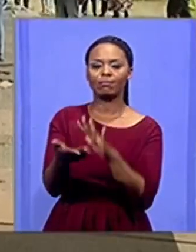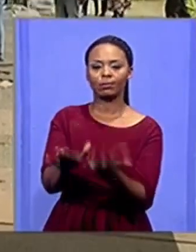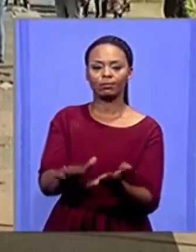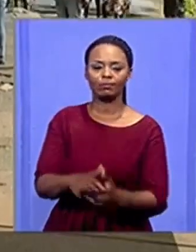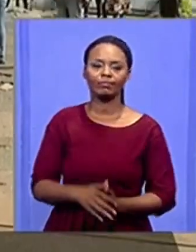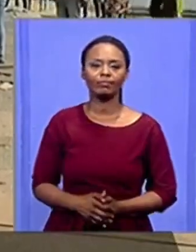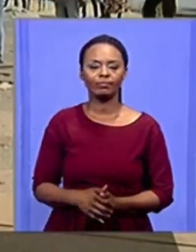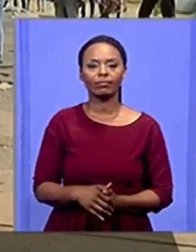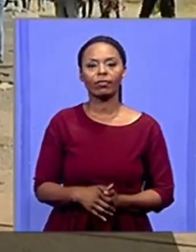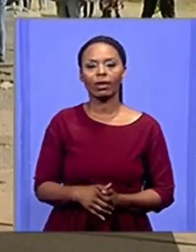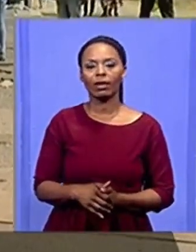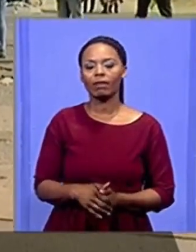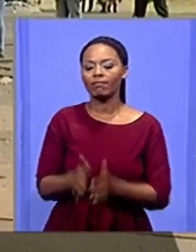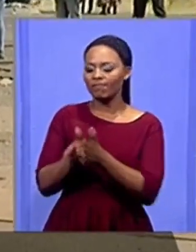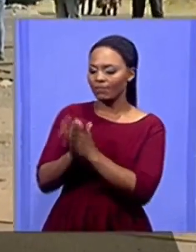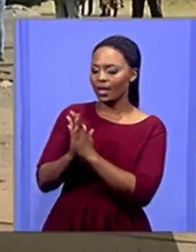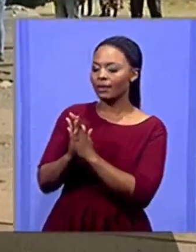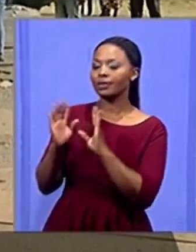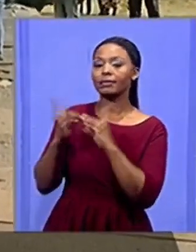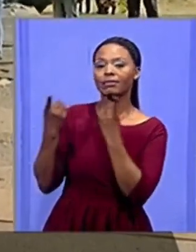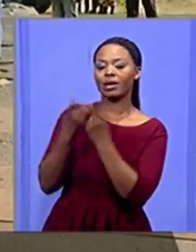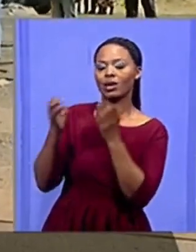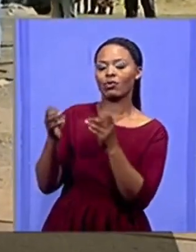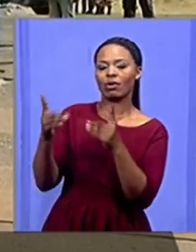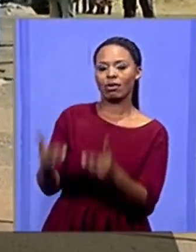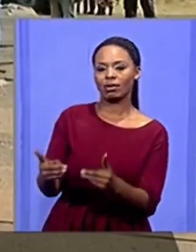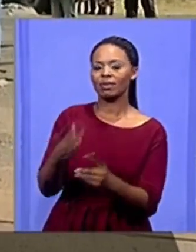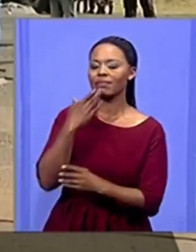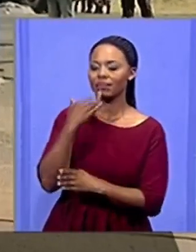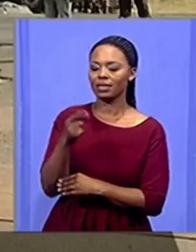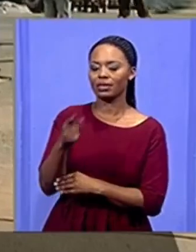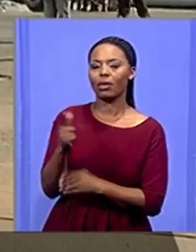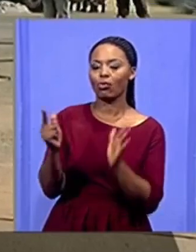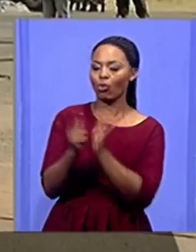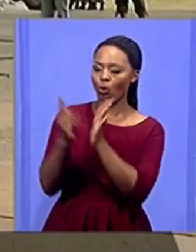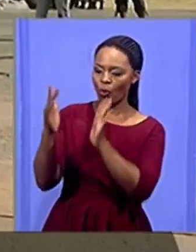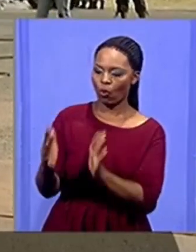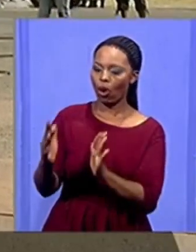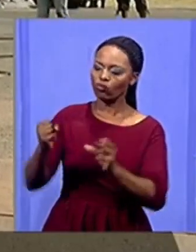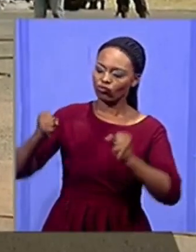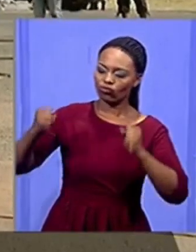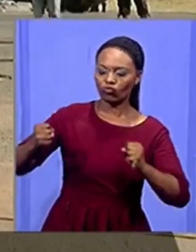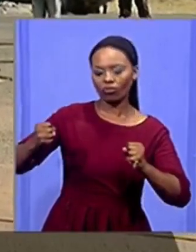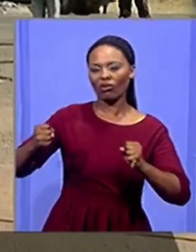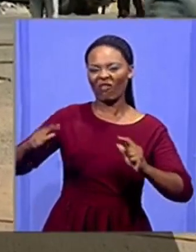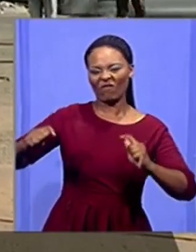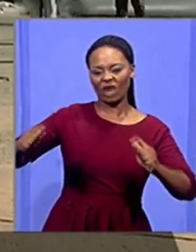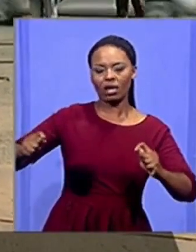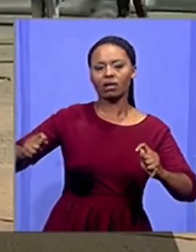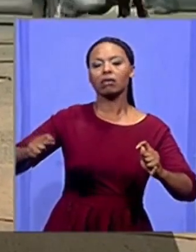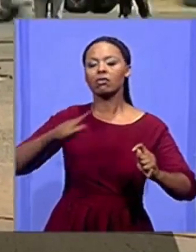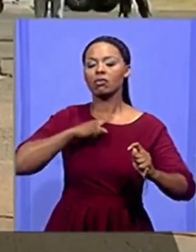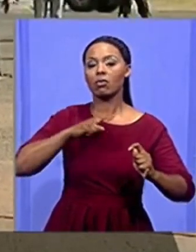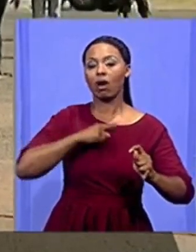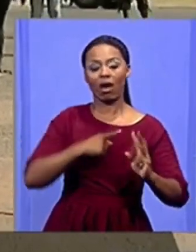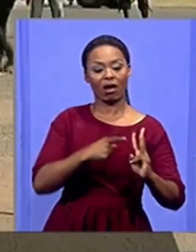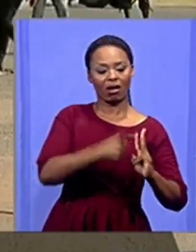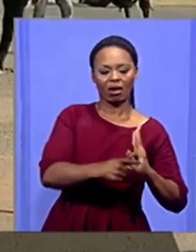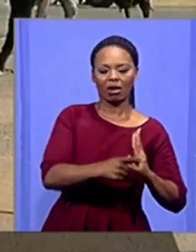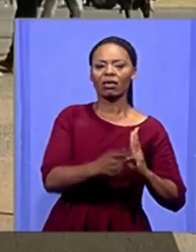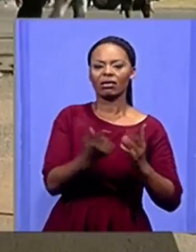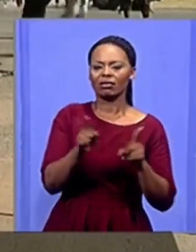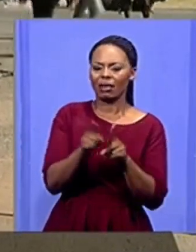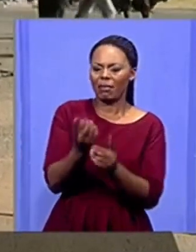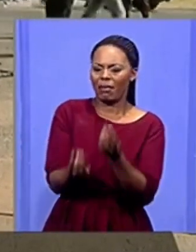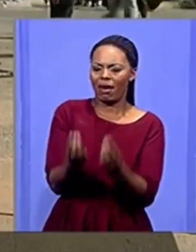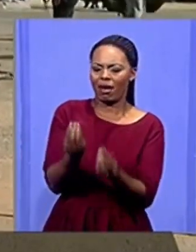education gore re kopa gore ba thuse batswadi ka go ba kreela ramolao o leng gore o tla thusa because batho ba ileng gore ba amega ke bana ba banyane